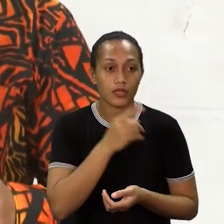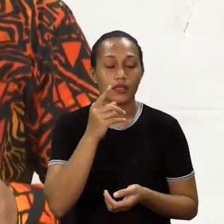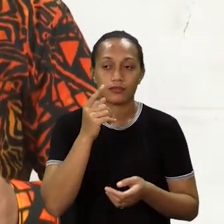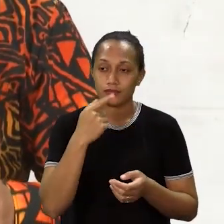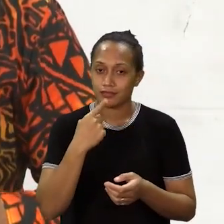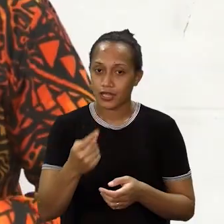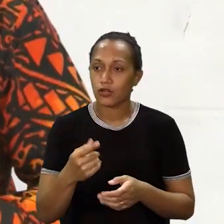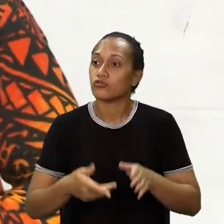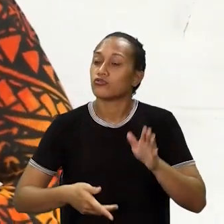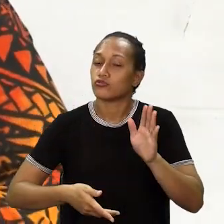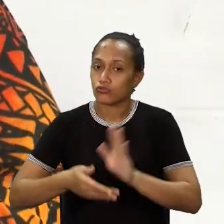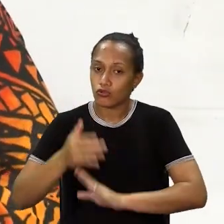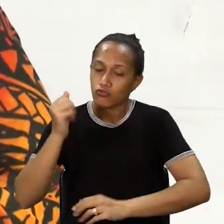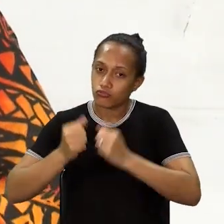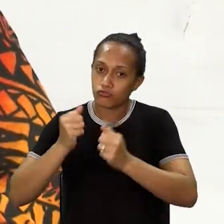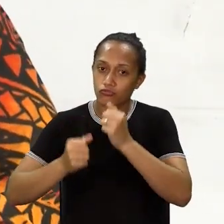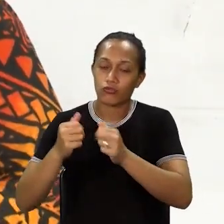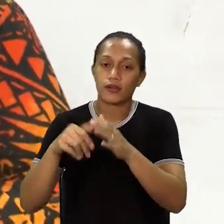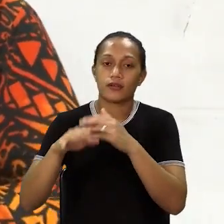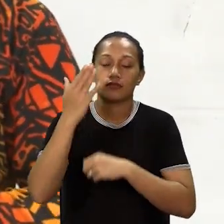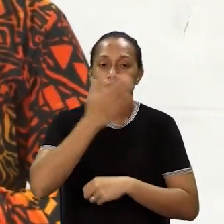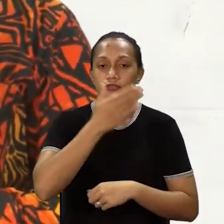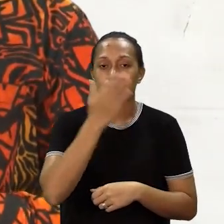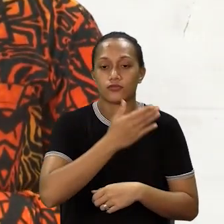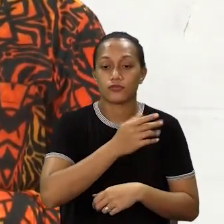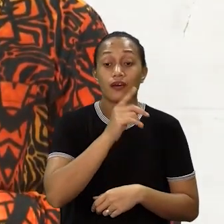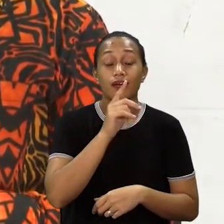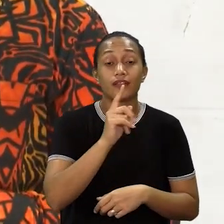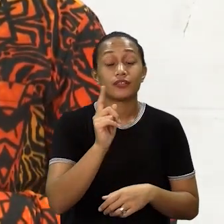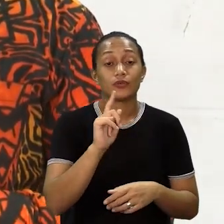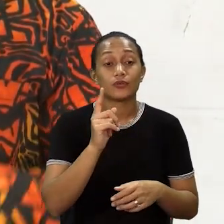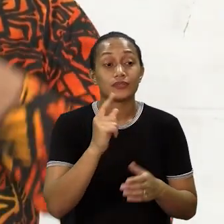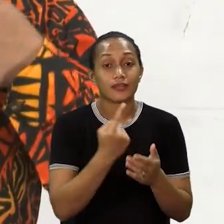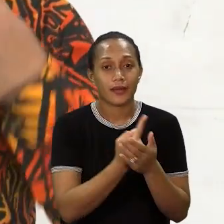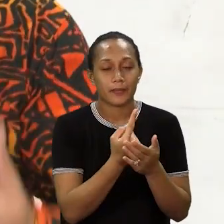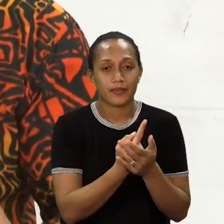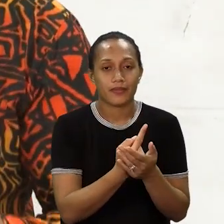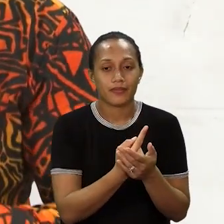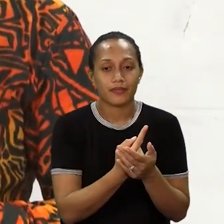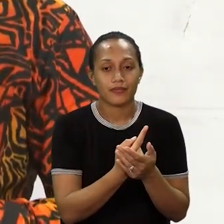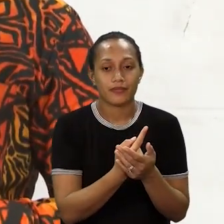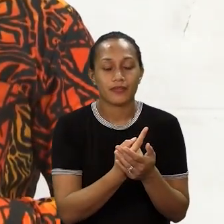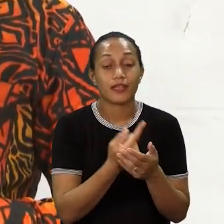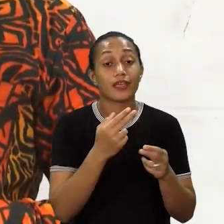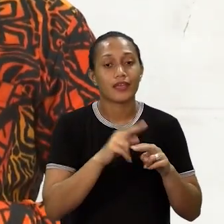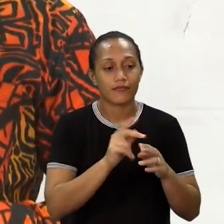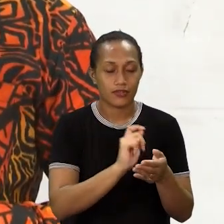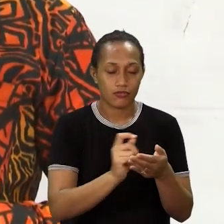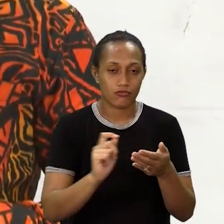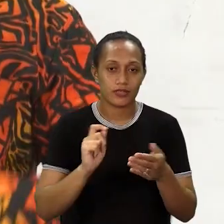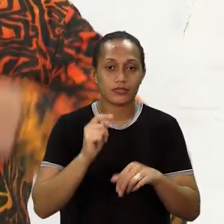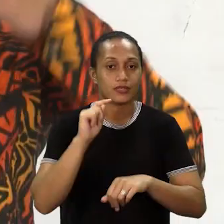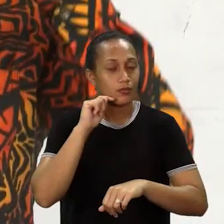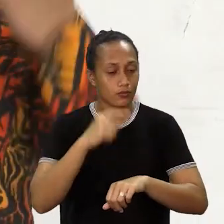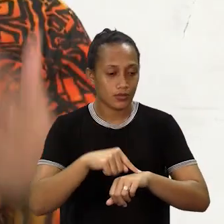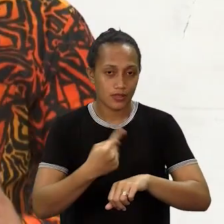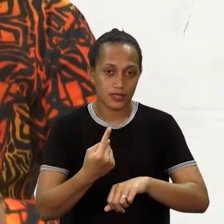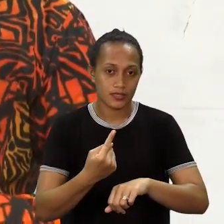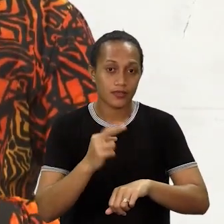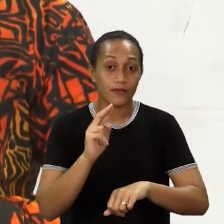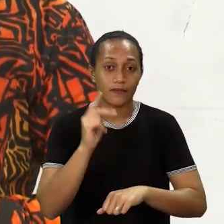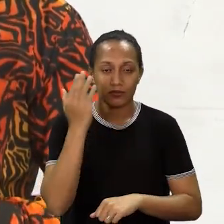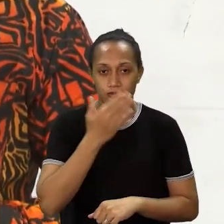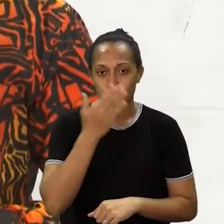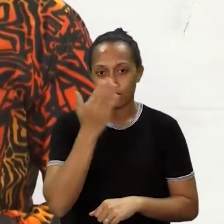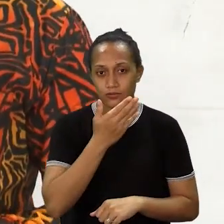breakfast and let her run to school instead. Right? That is what is going to be happened if